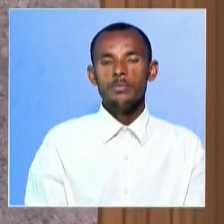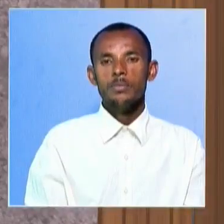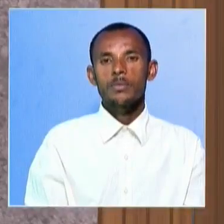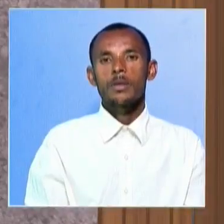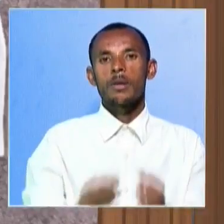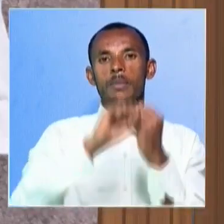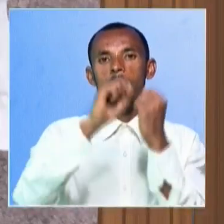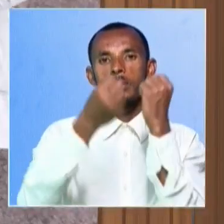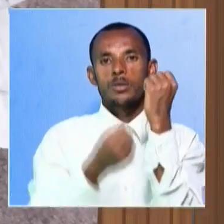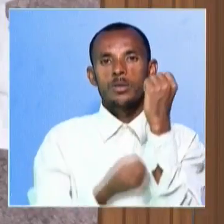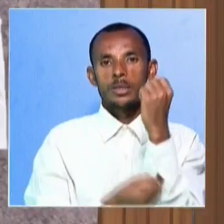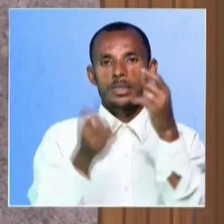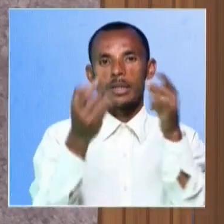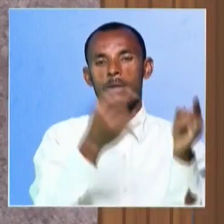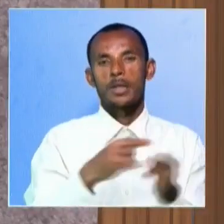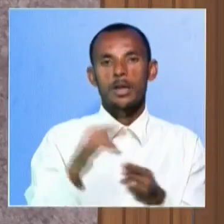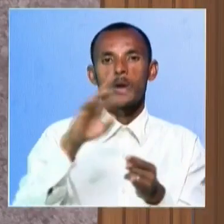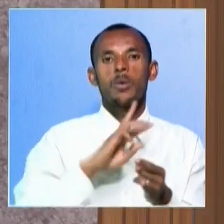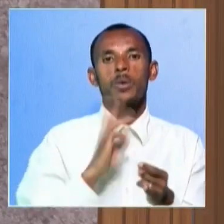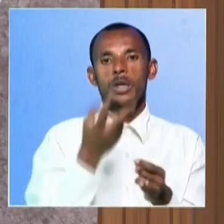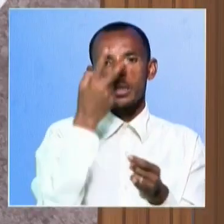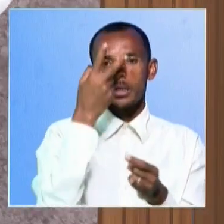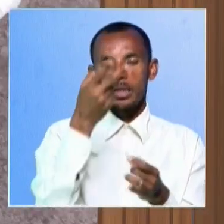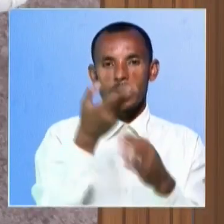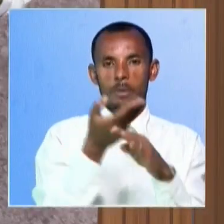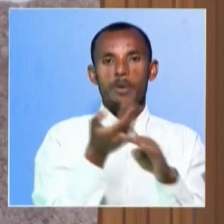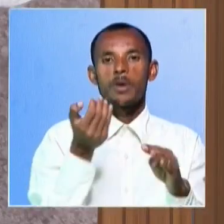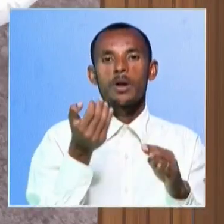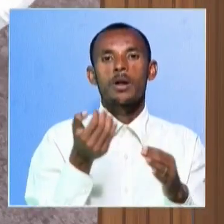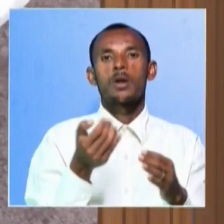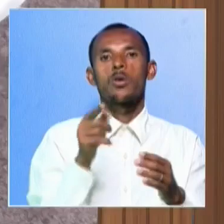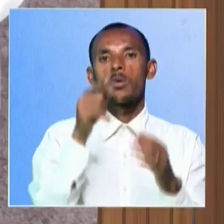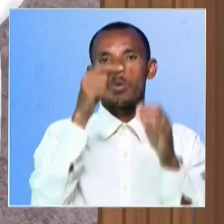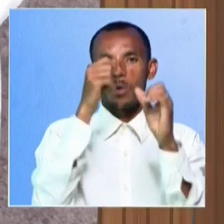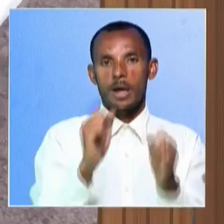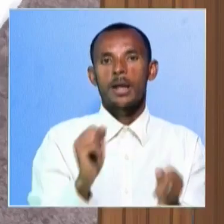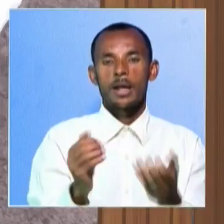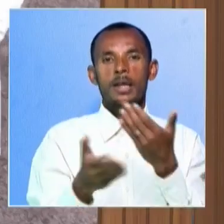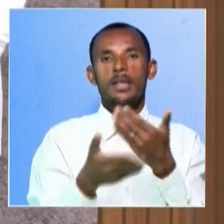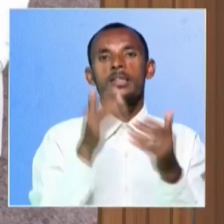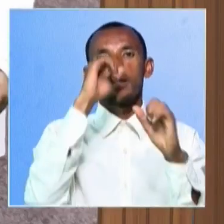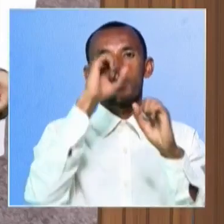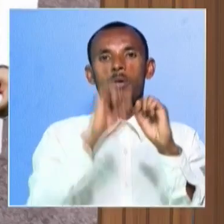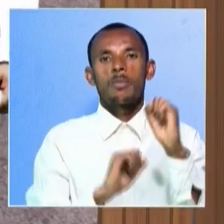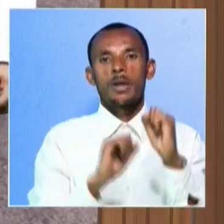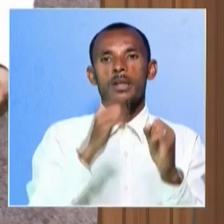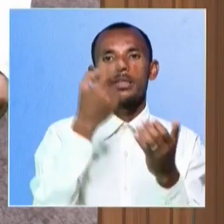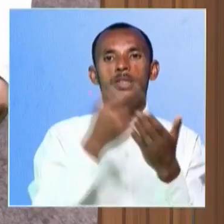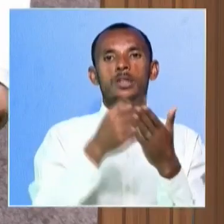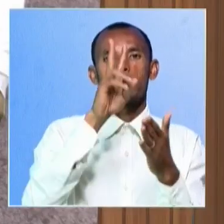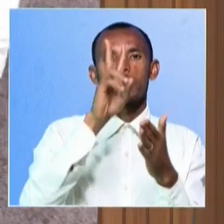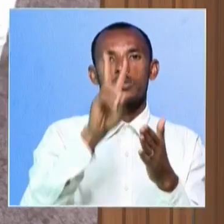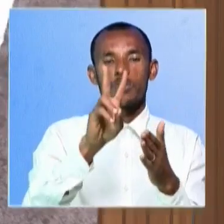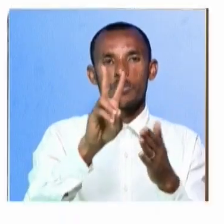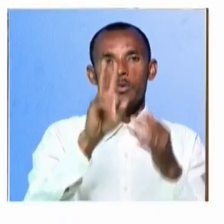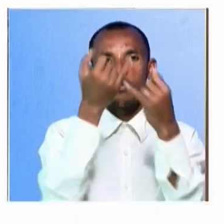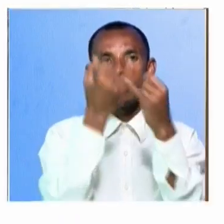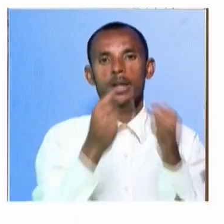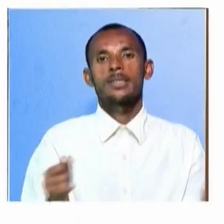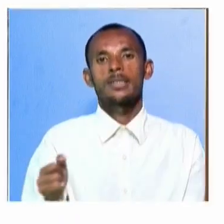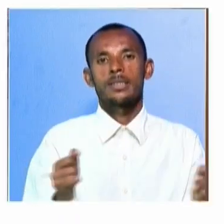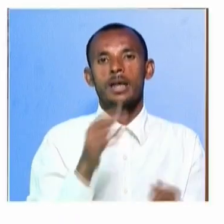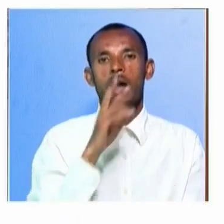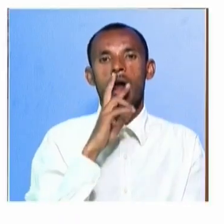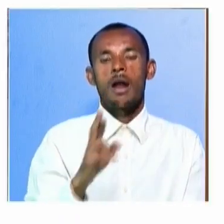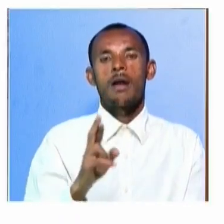based on the method that we have seen before, you can easily compare these two fractions. These two fractions